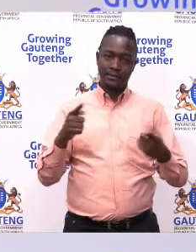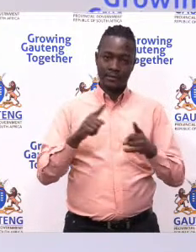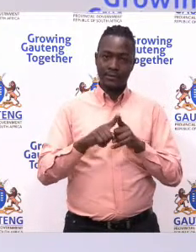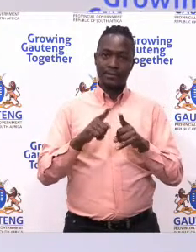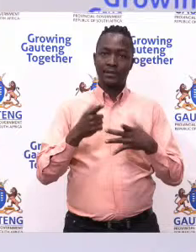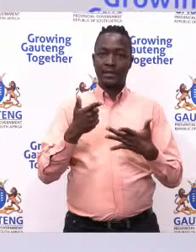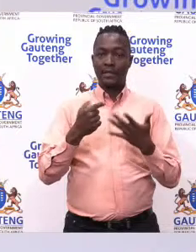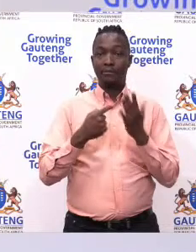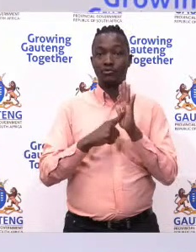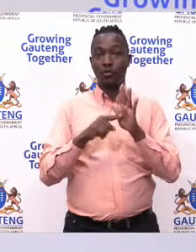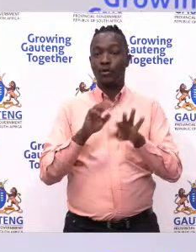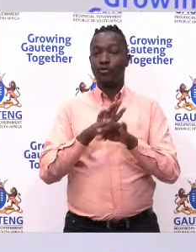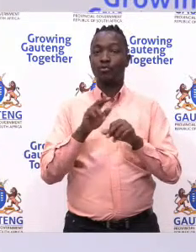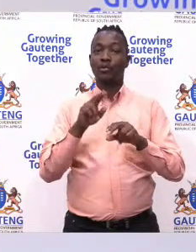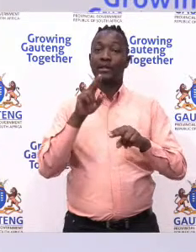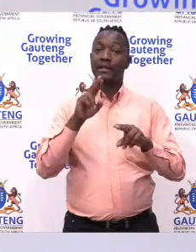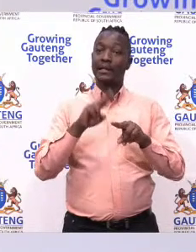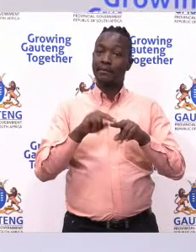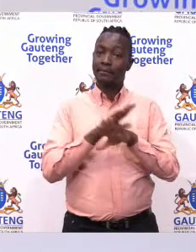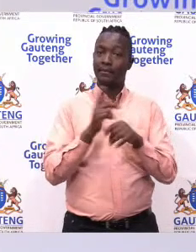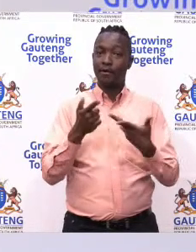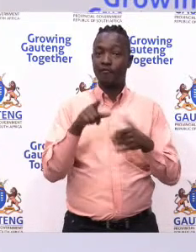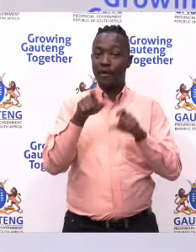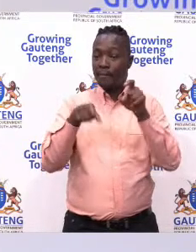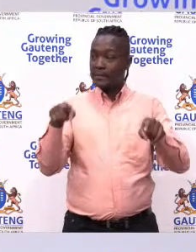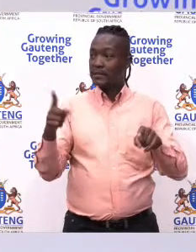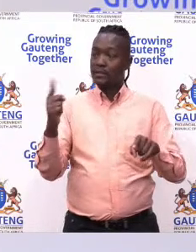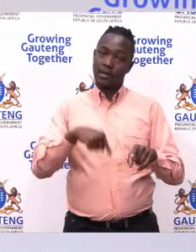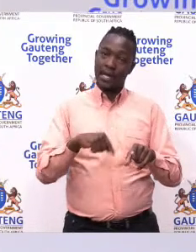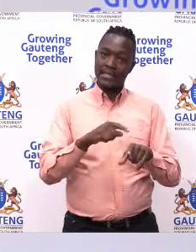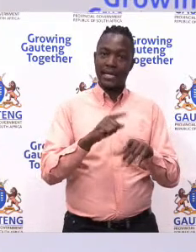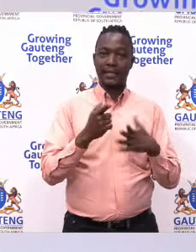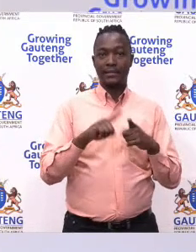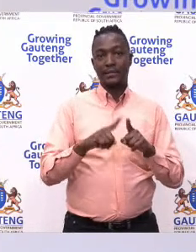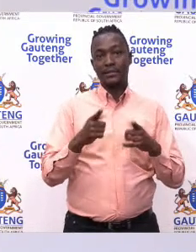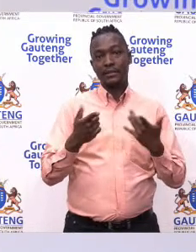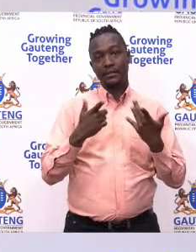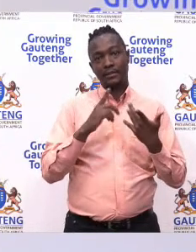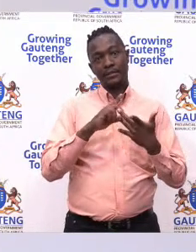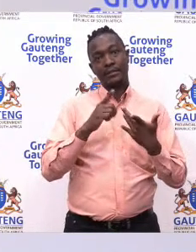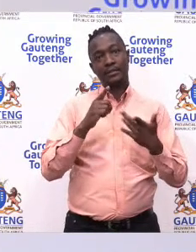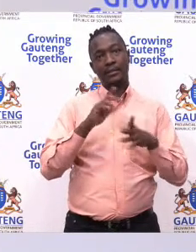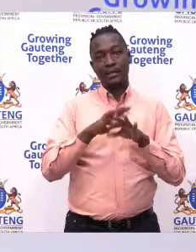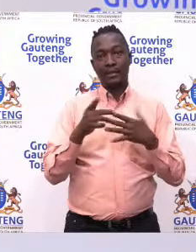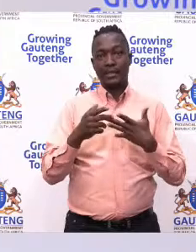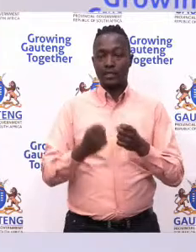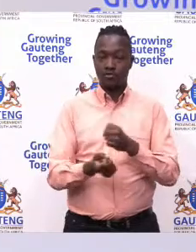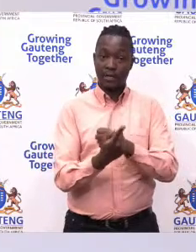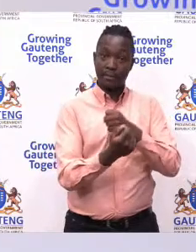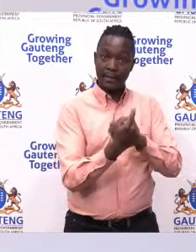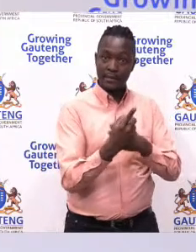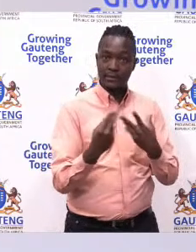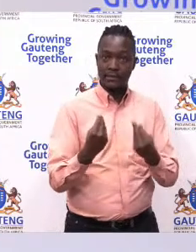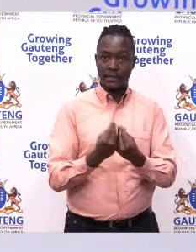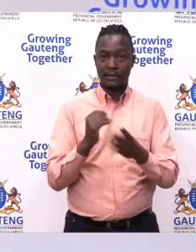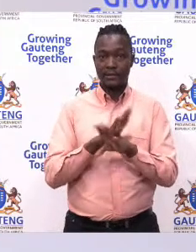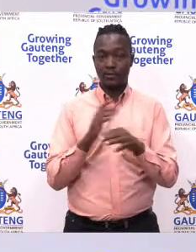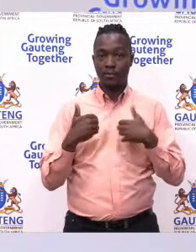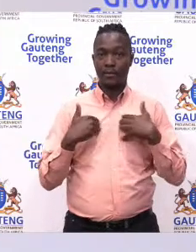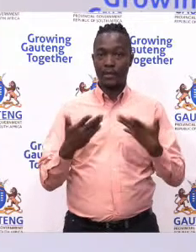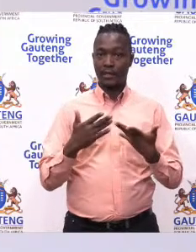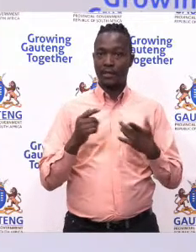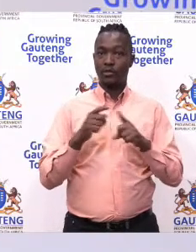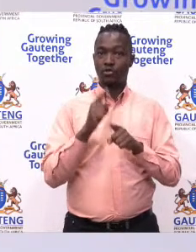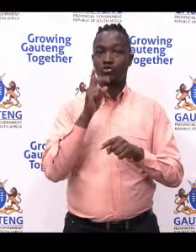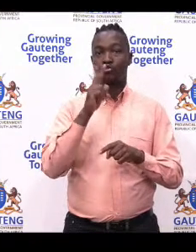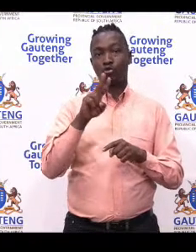you the percentages of persons that were coming, and these were emerging trends that we had to begin to look into,